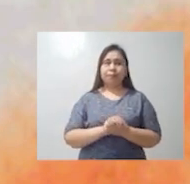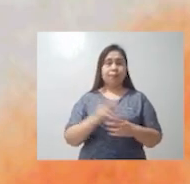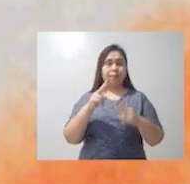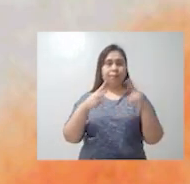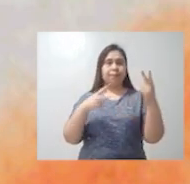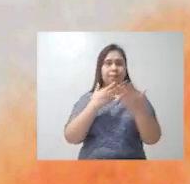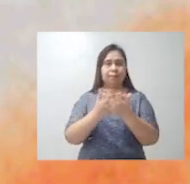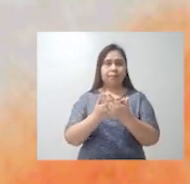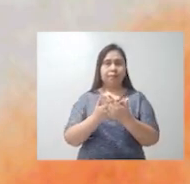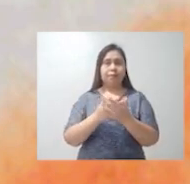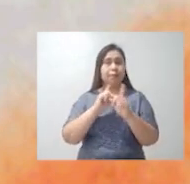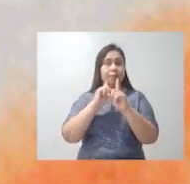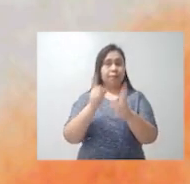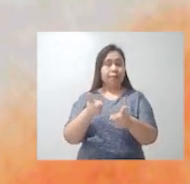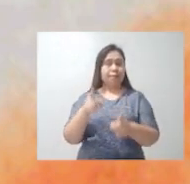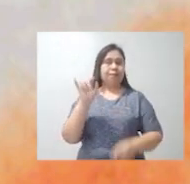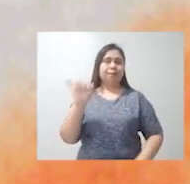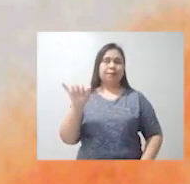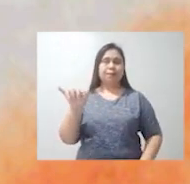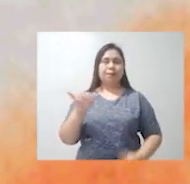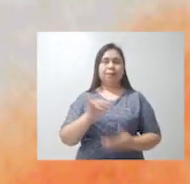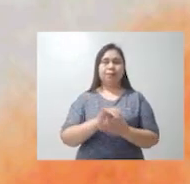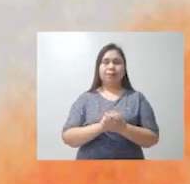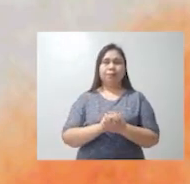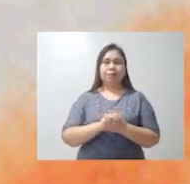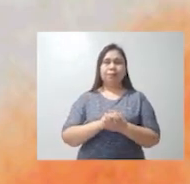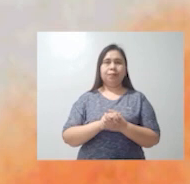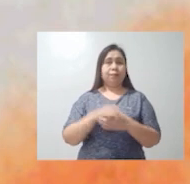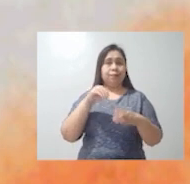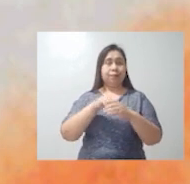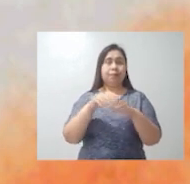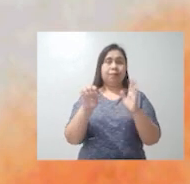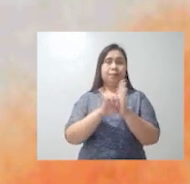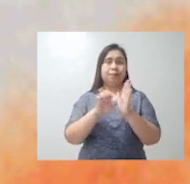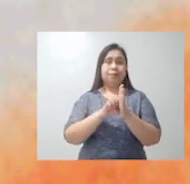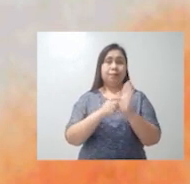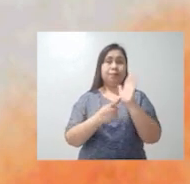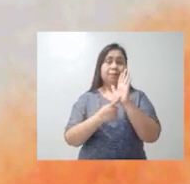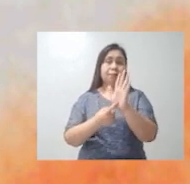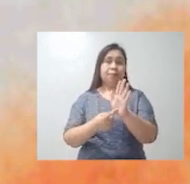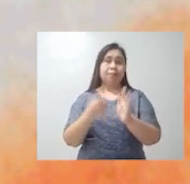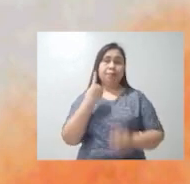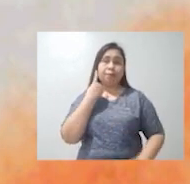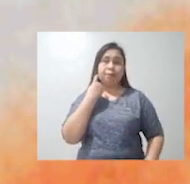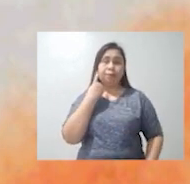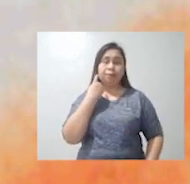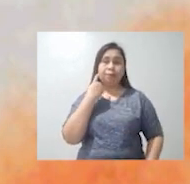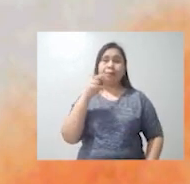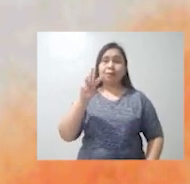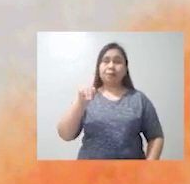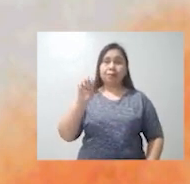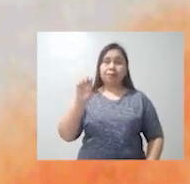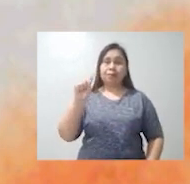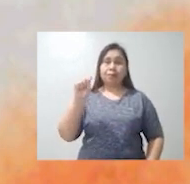Very good. The answer is yes. In the example illustrated a while ago, which is the metal